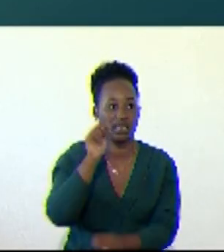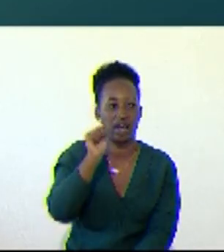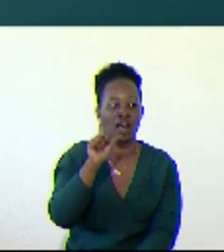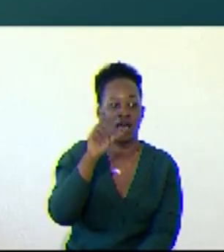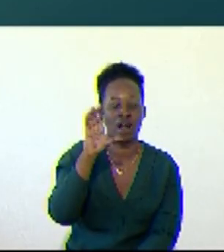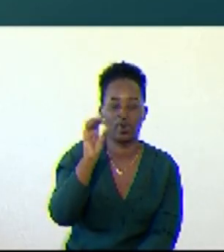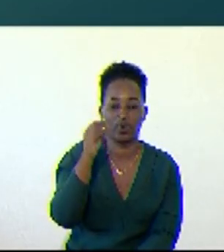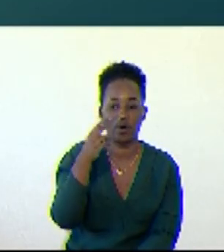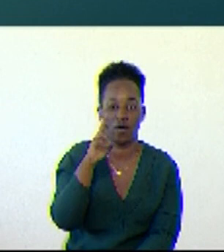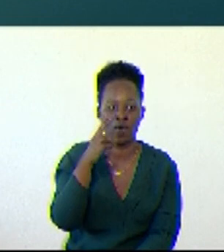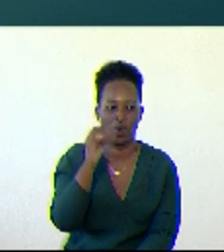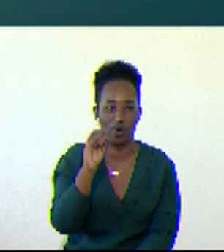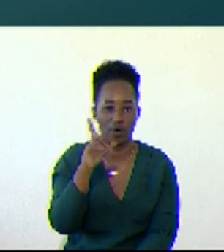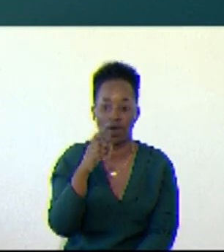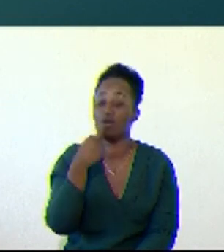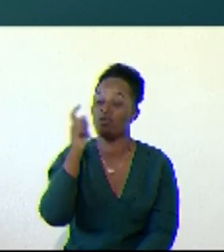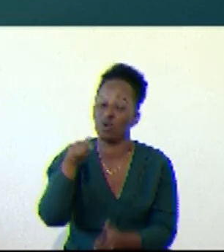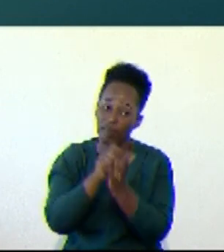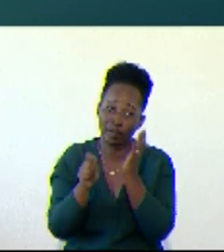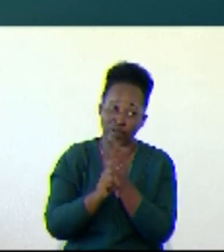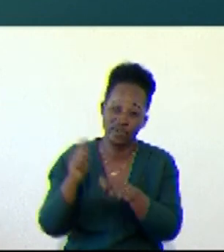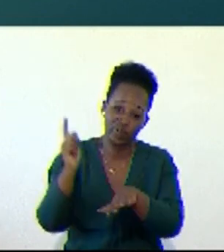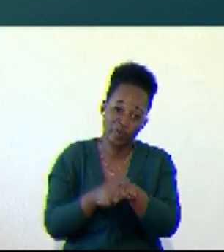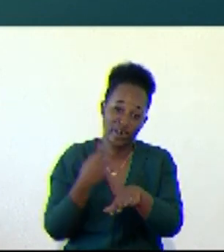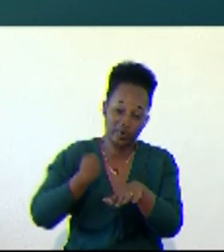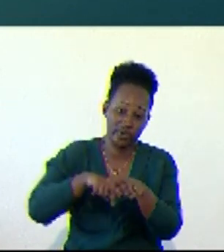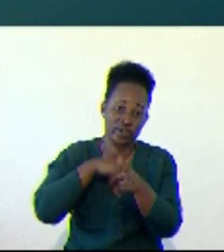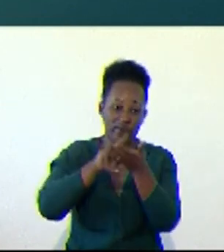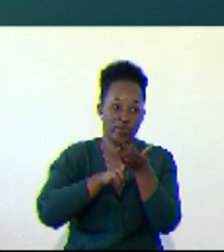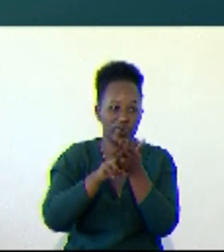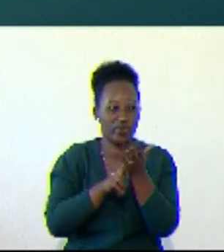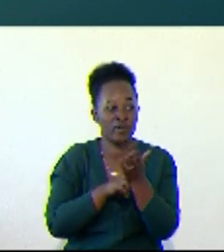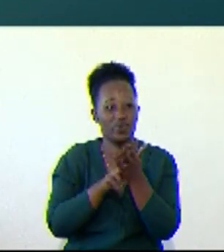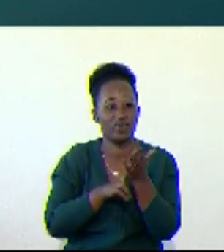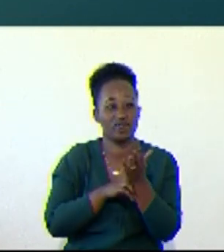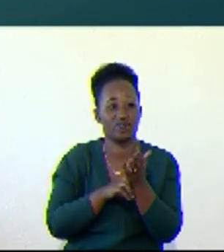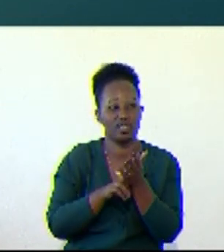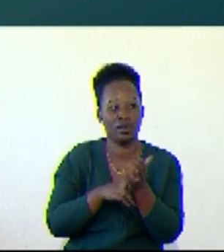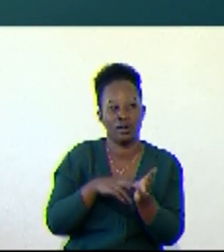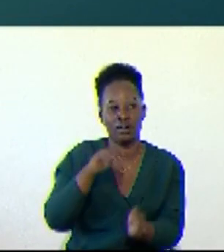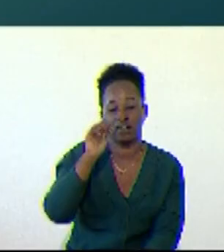it should be noted that when we use aldehydes, we produce